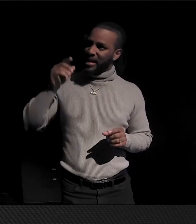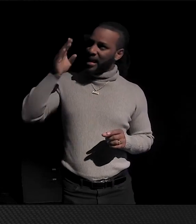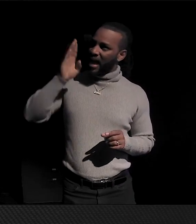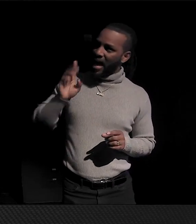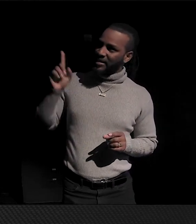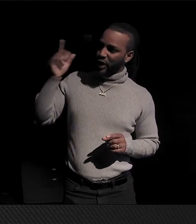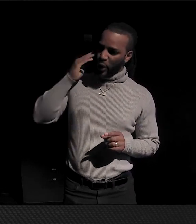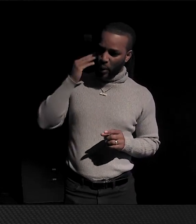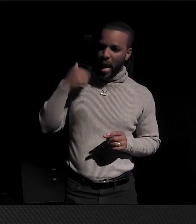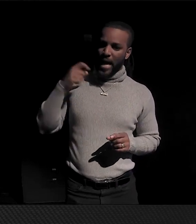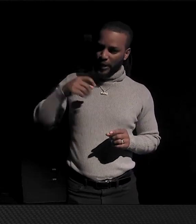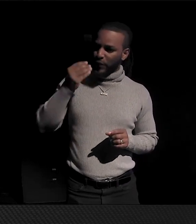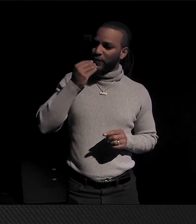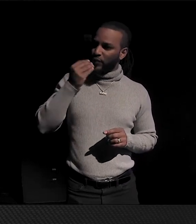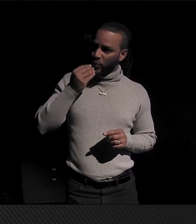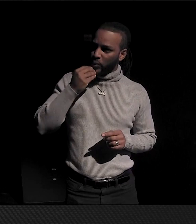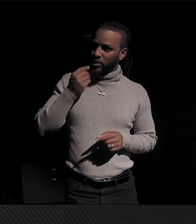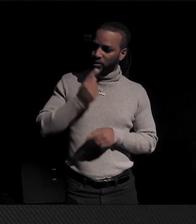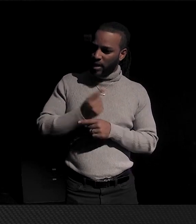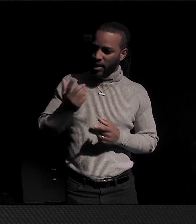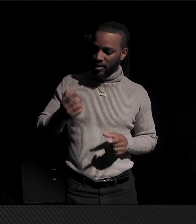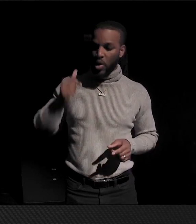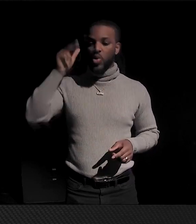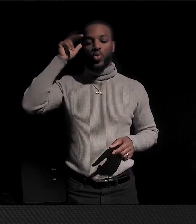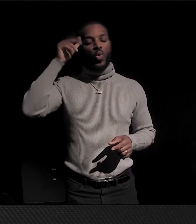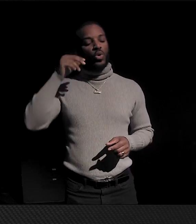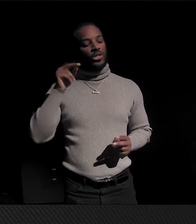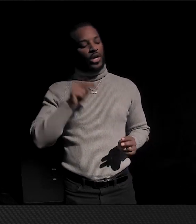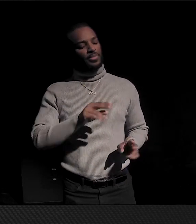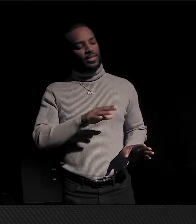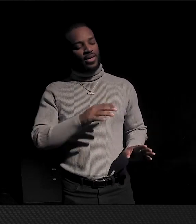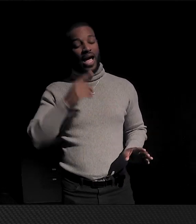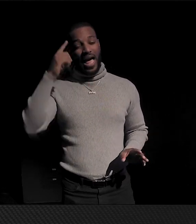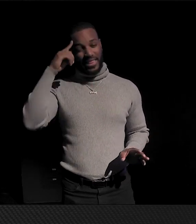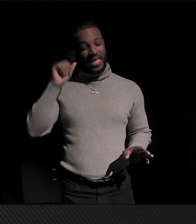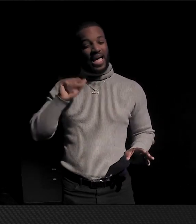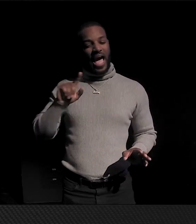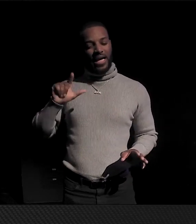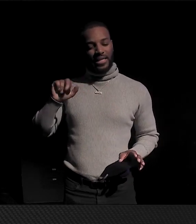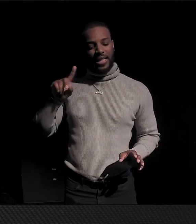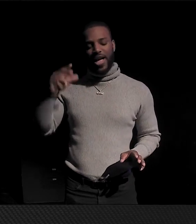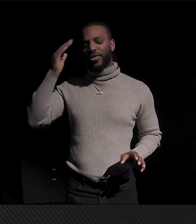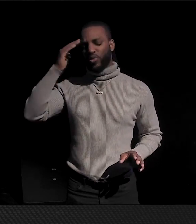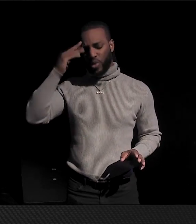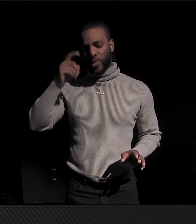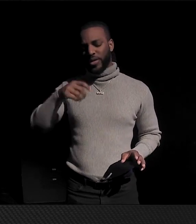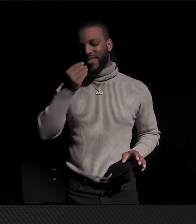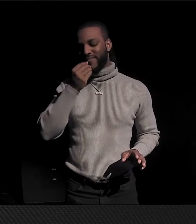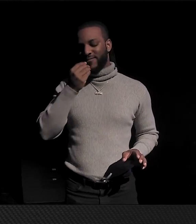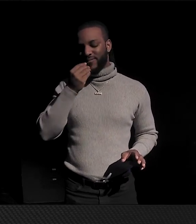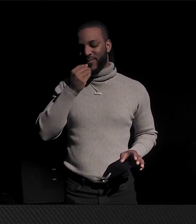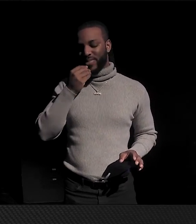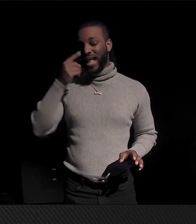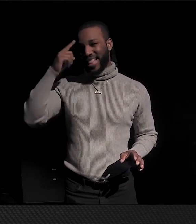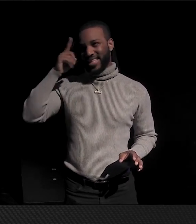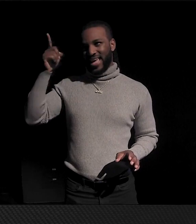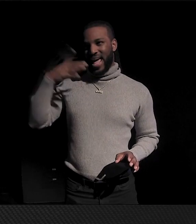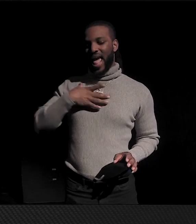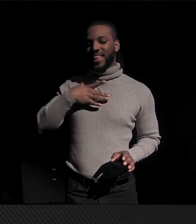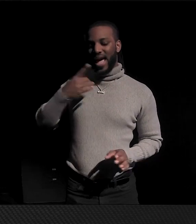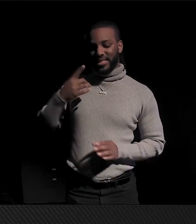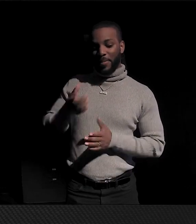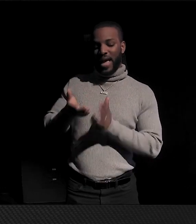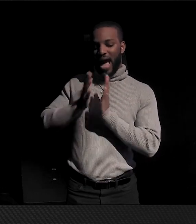should have had food to eat? And the horse just looks at him and said, I think Aslan knew that you needed food. I think he just likes to be